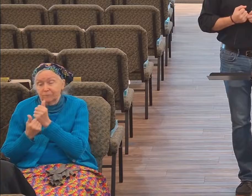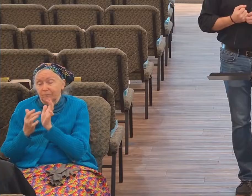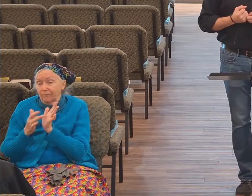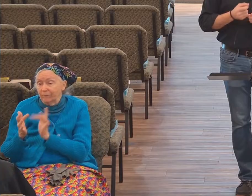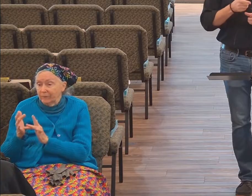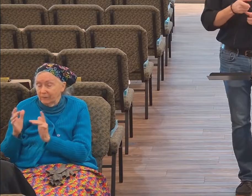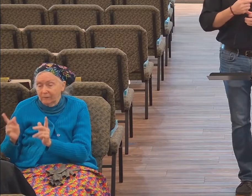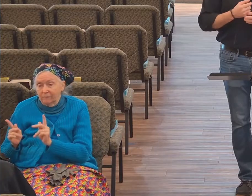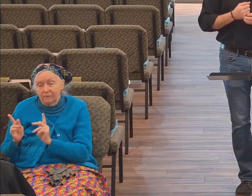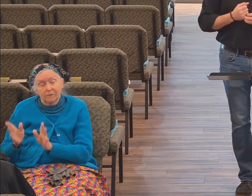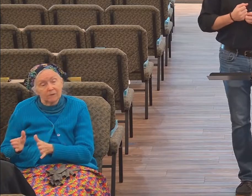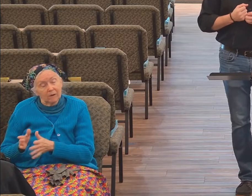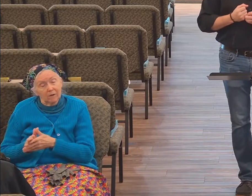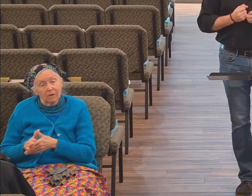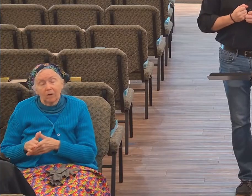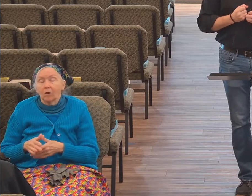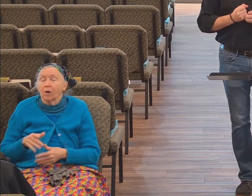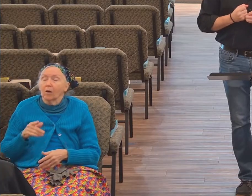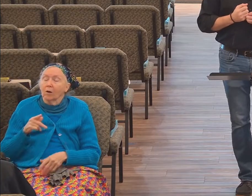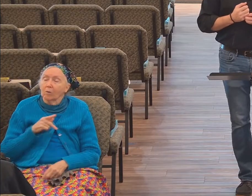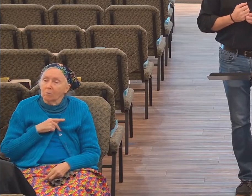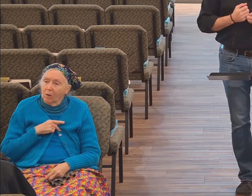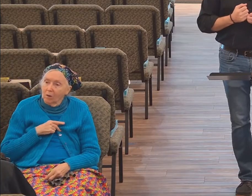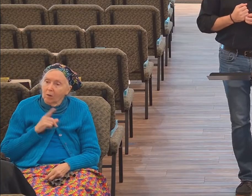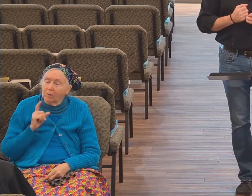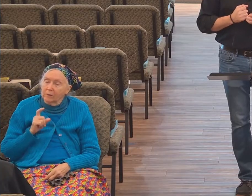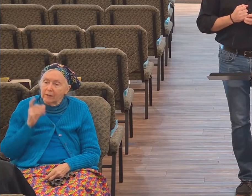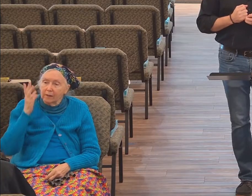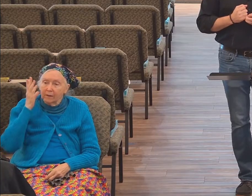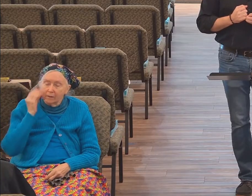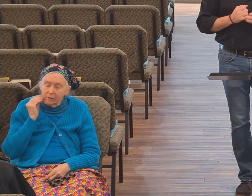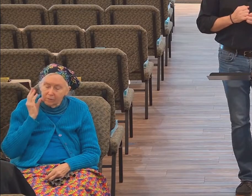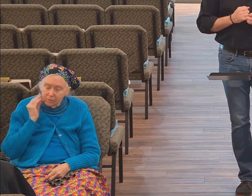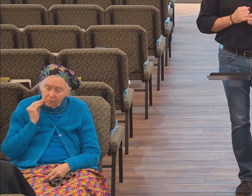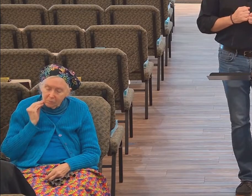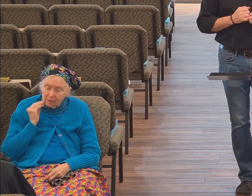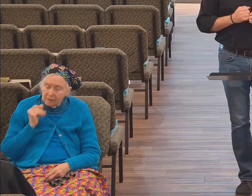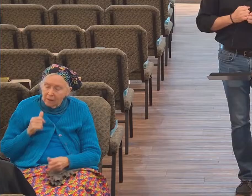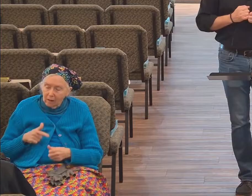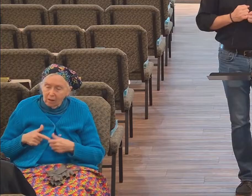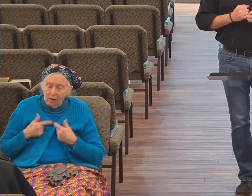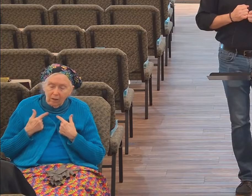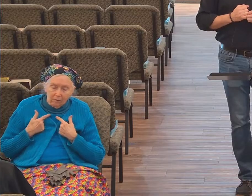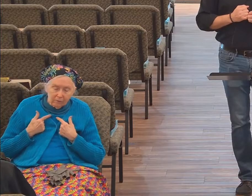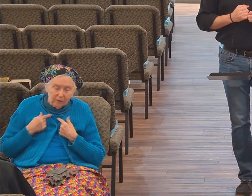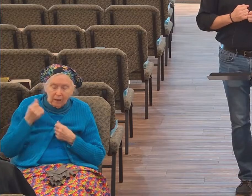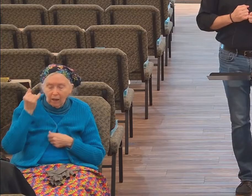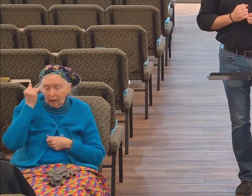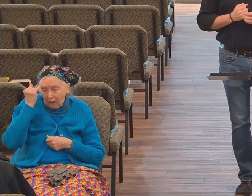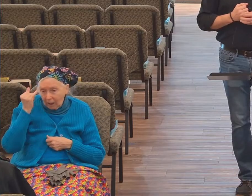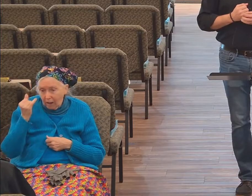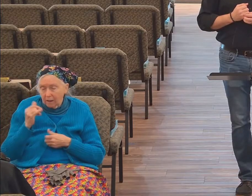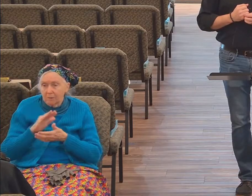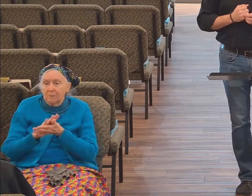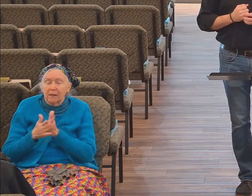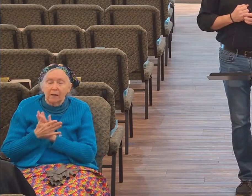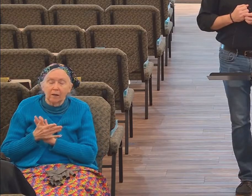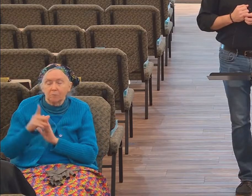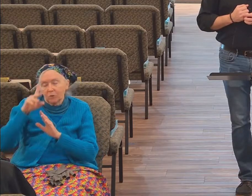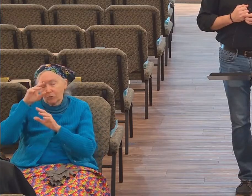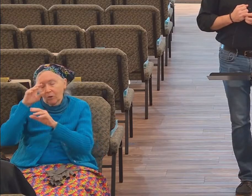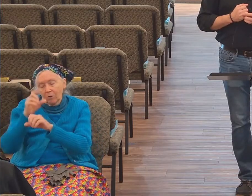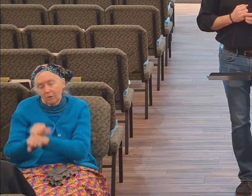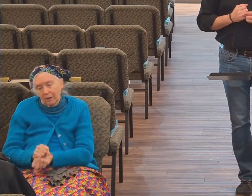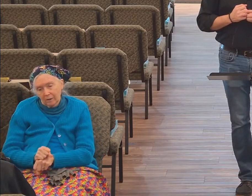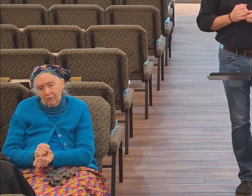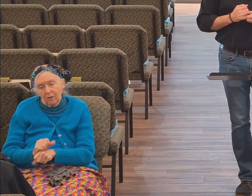Paul had to experience this very thing, the idea of walking, living. It's the idea of becoming so accustomed to it that you